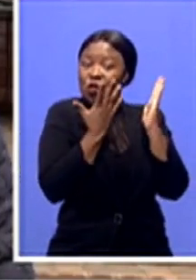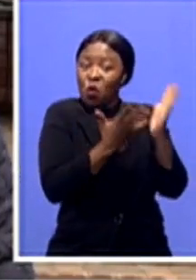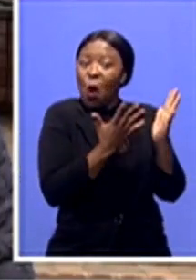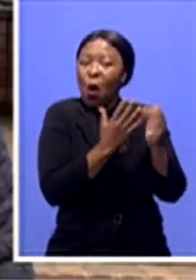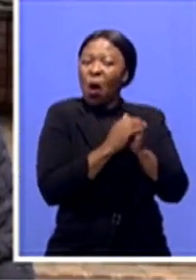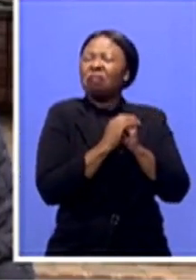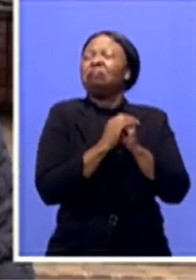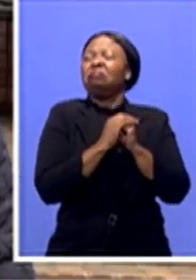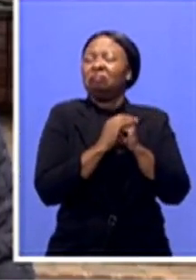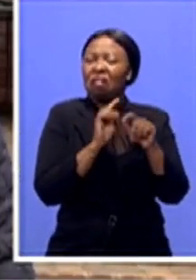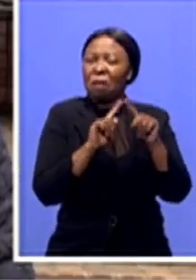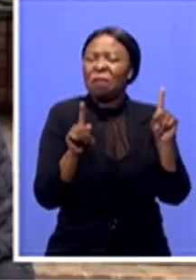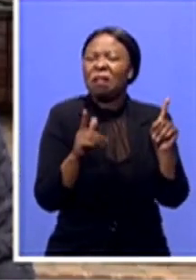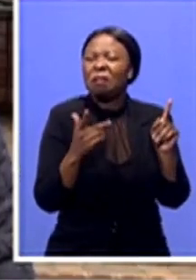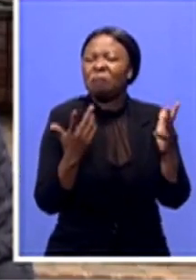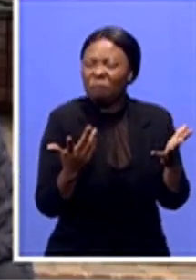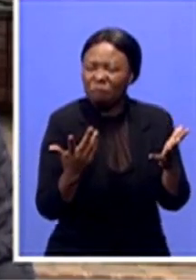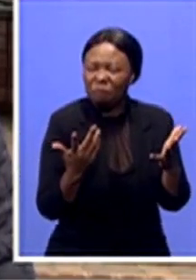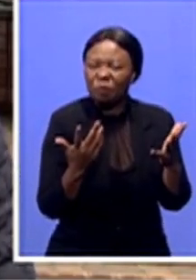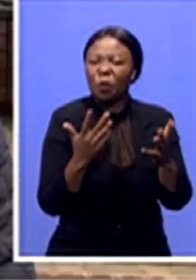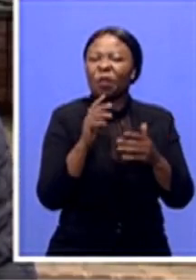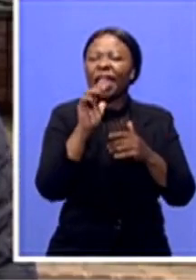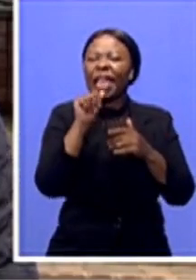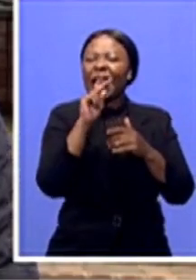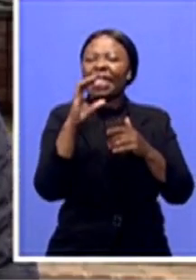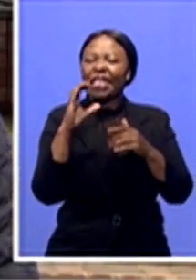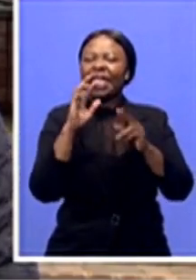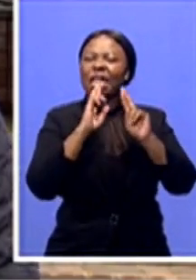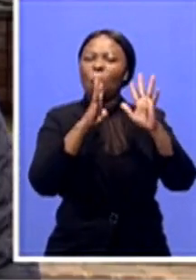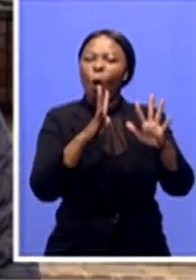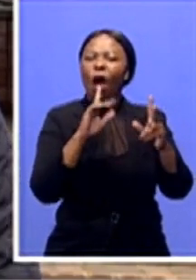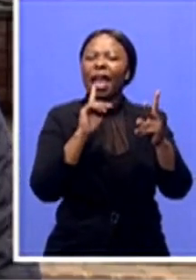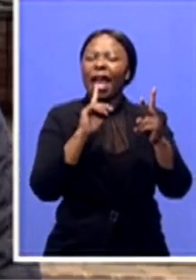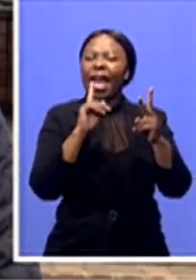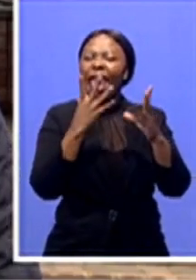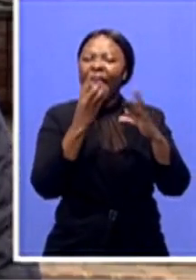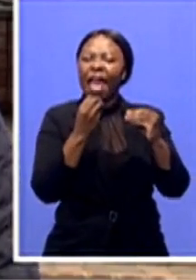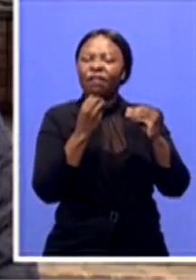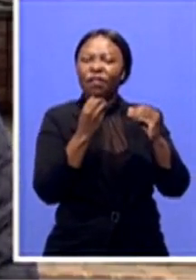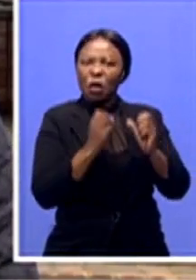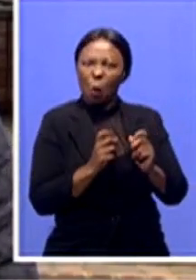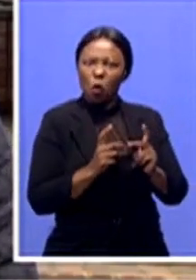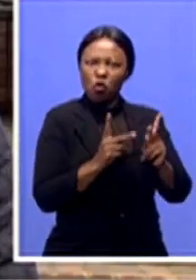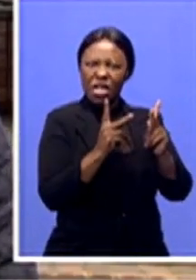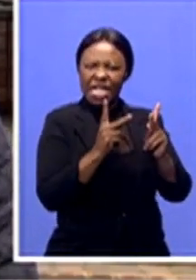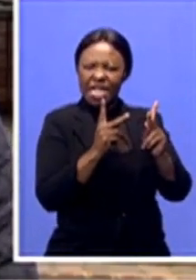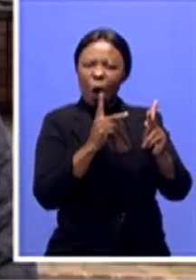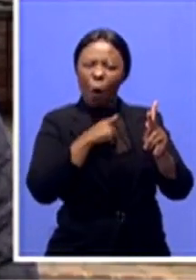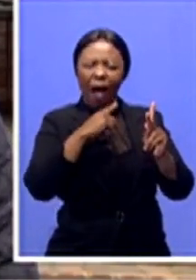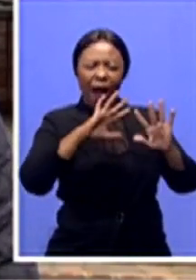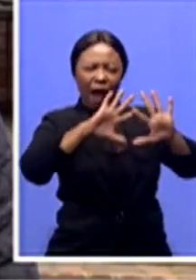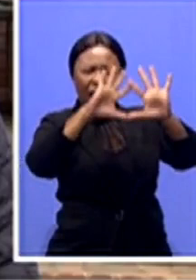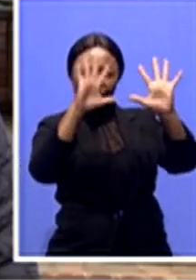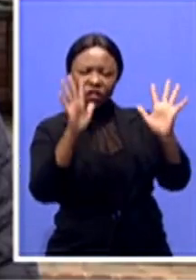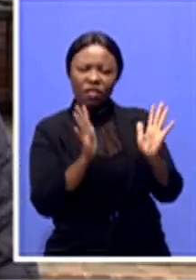political reporters like yourself have an advantage is that you look at things holistically. You look at body language. You look